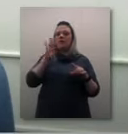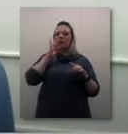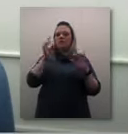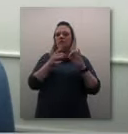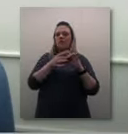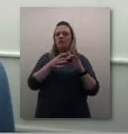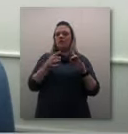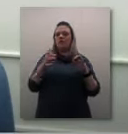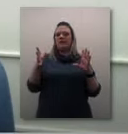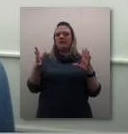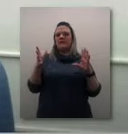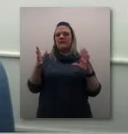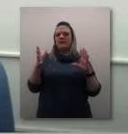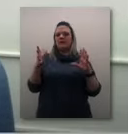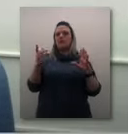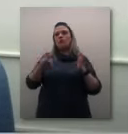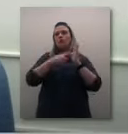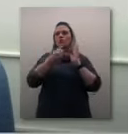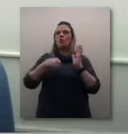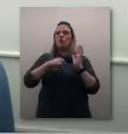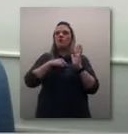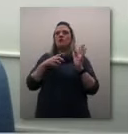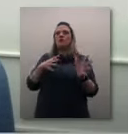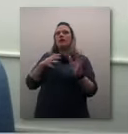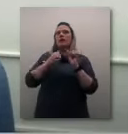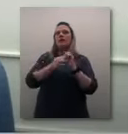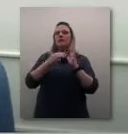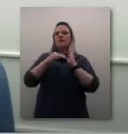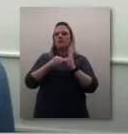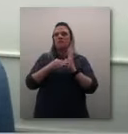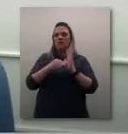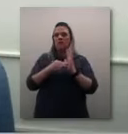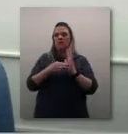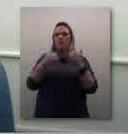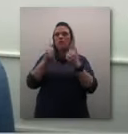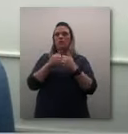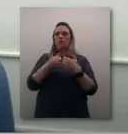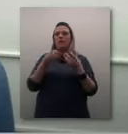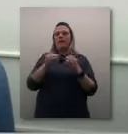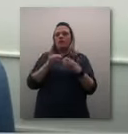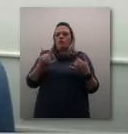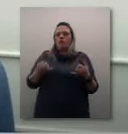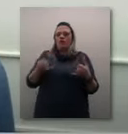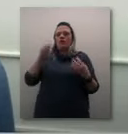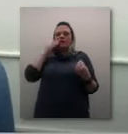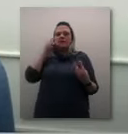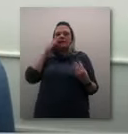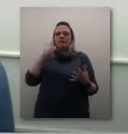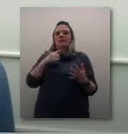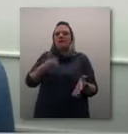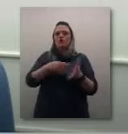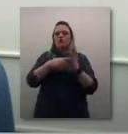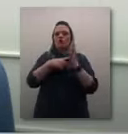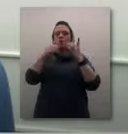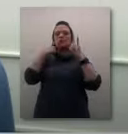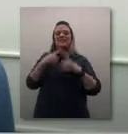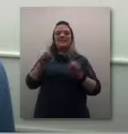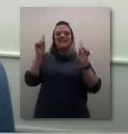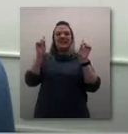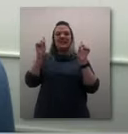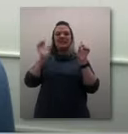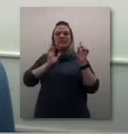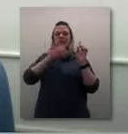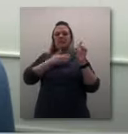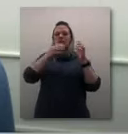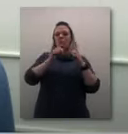releasing, showing us an updated model with updated data that's really showing the success of our